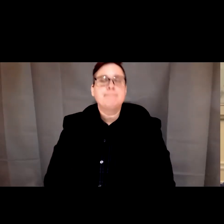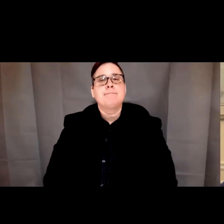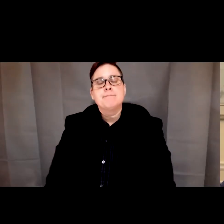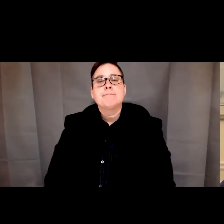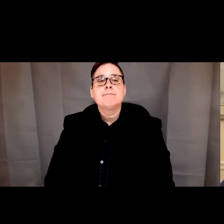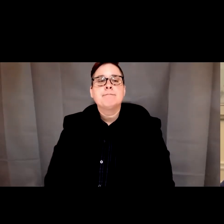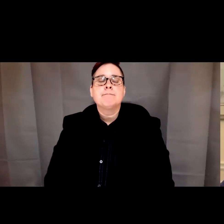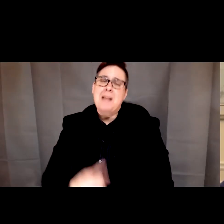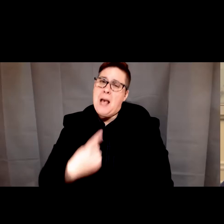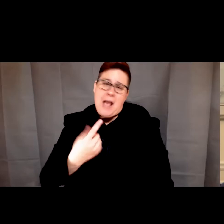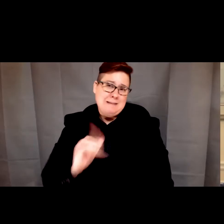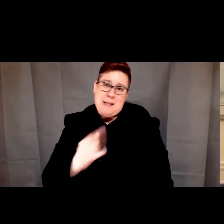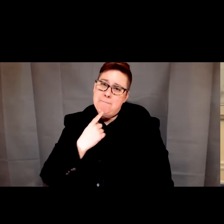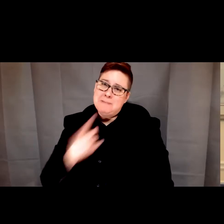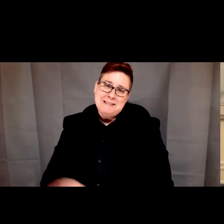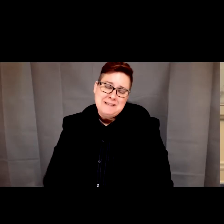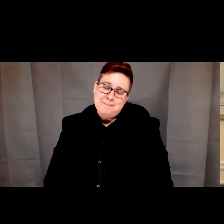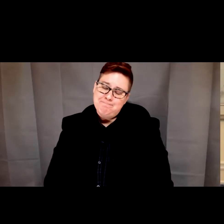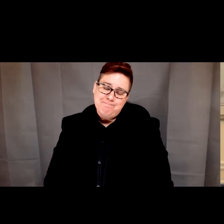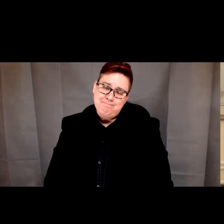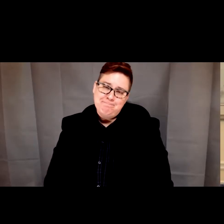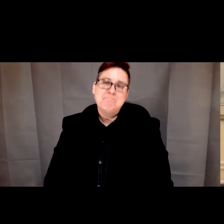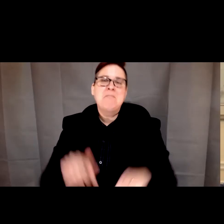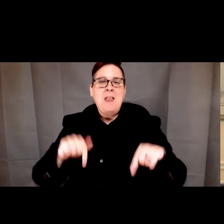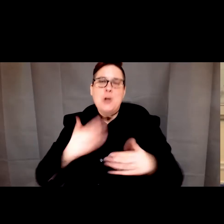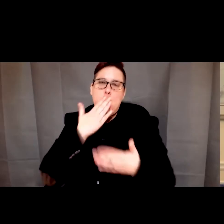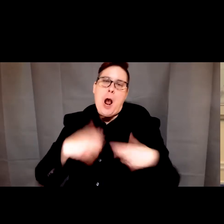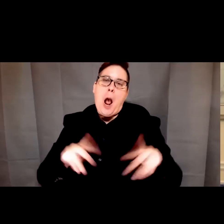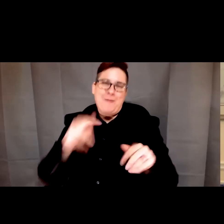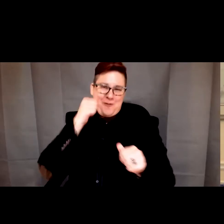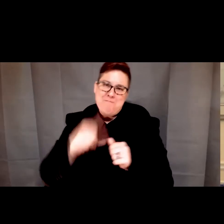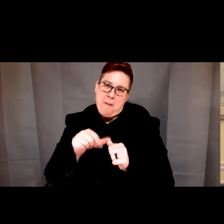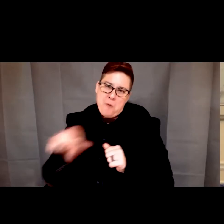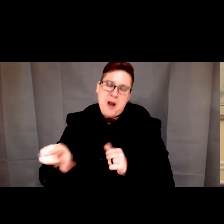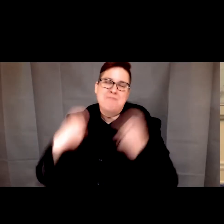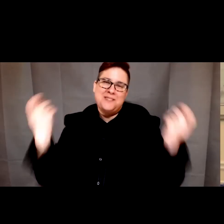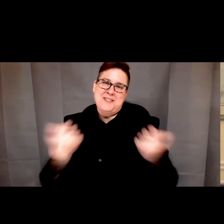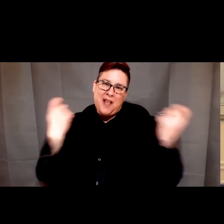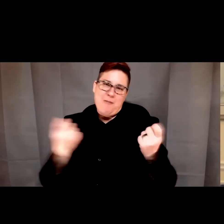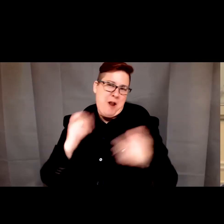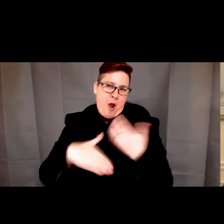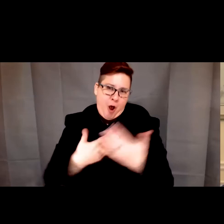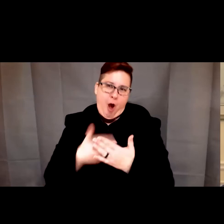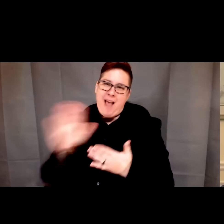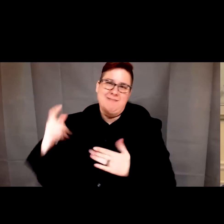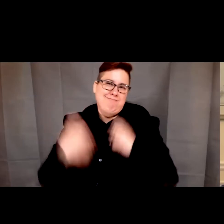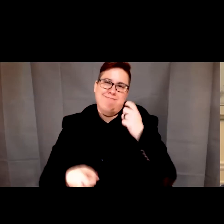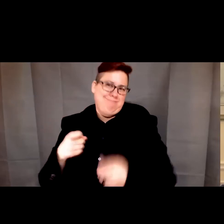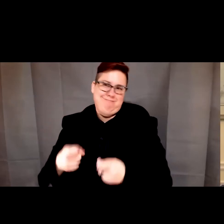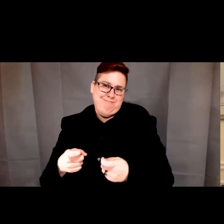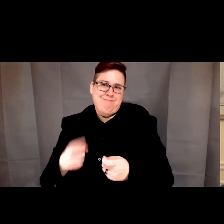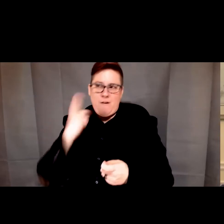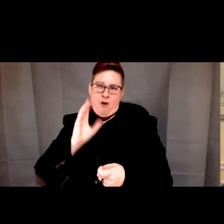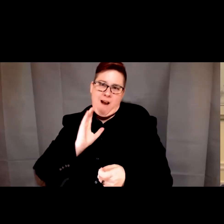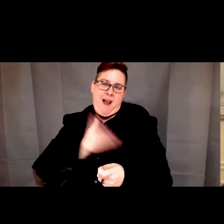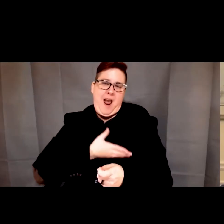I miss him to this day, and this is an opportunity to remember and to celebrate all his contributions to us